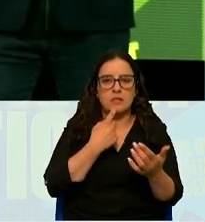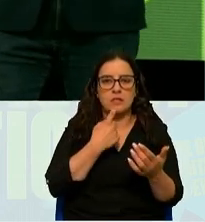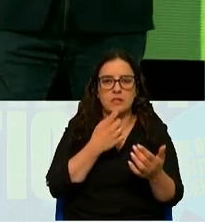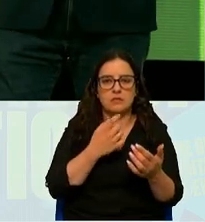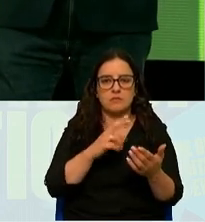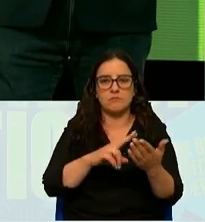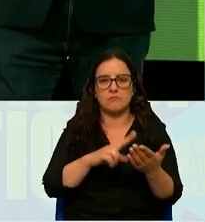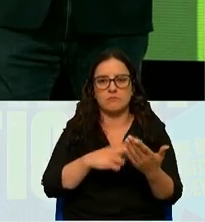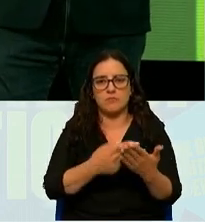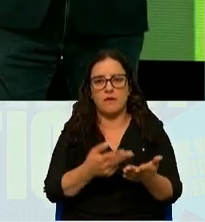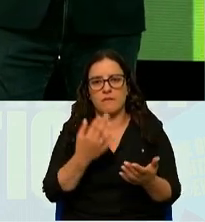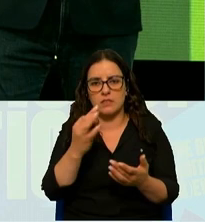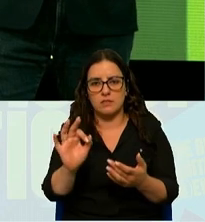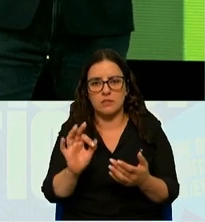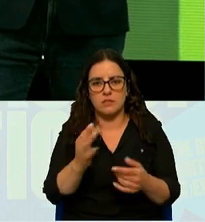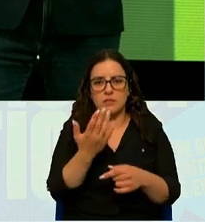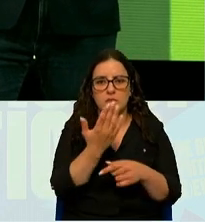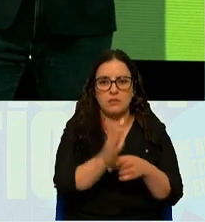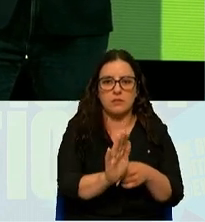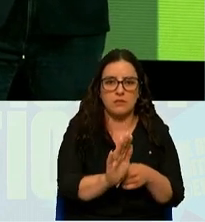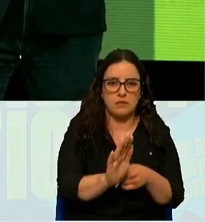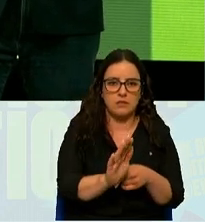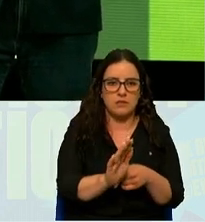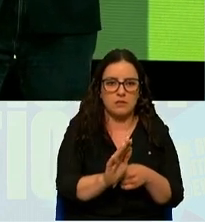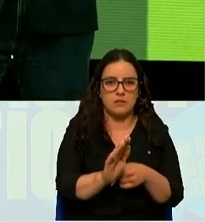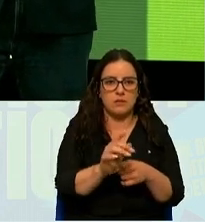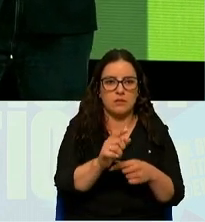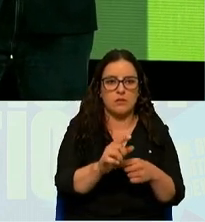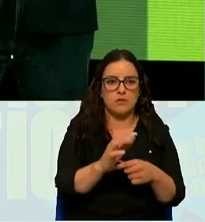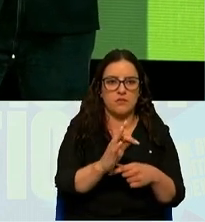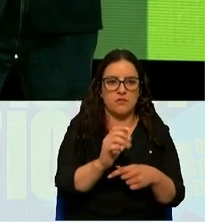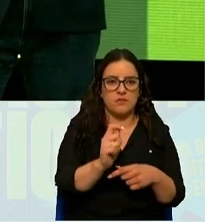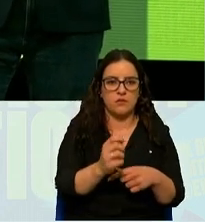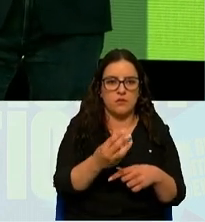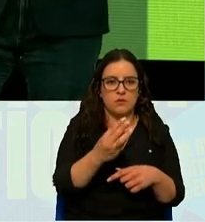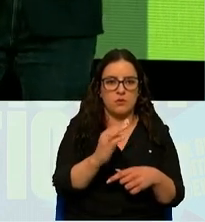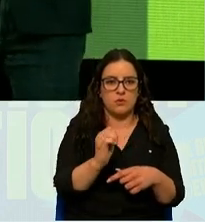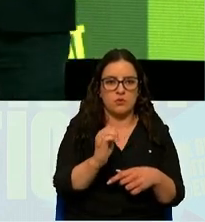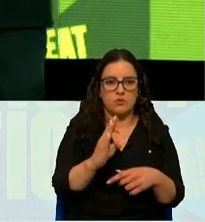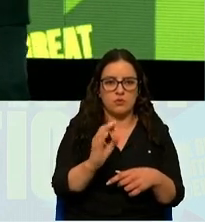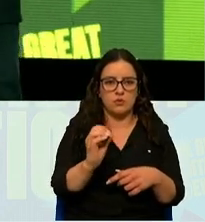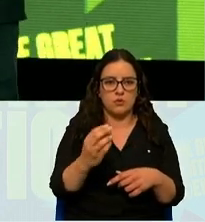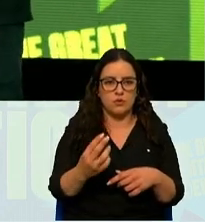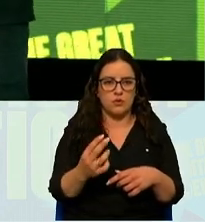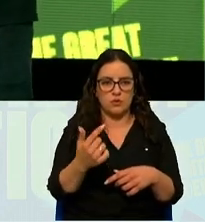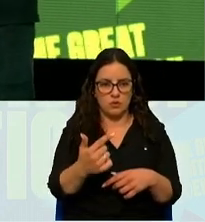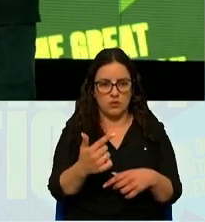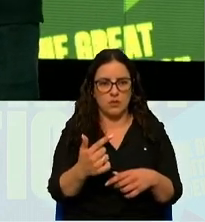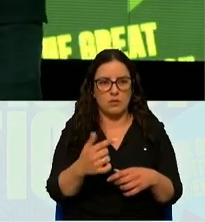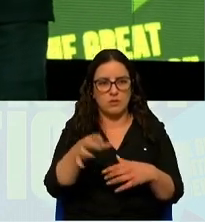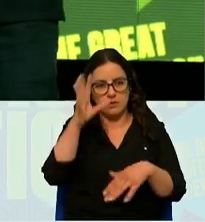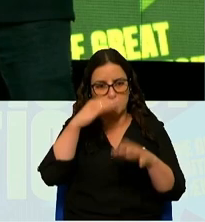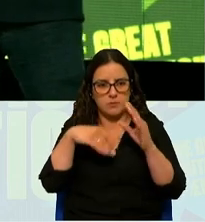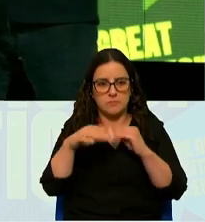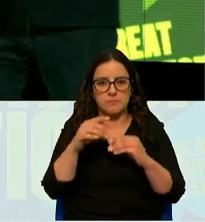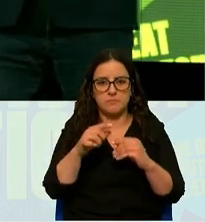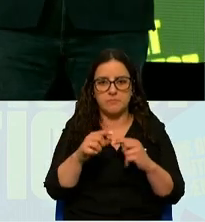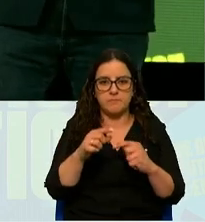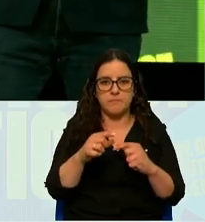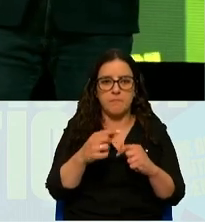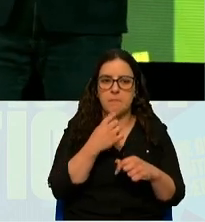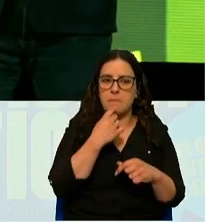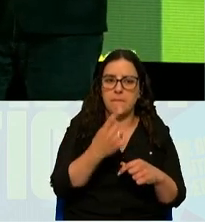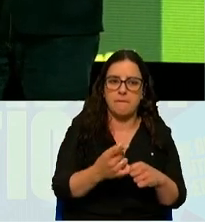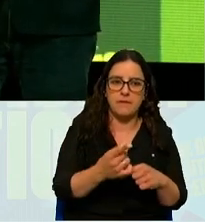of examples. That few-shot learning. And the model will be able to perform that task. Or you have one shot, where you basically tell the model what to do,